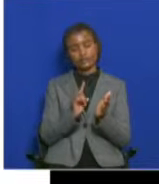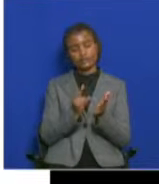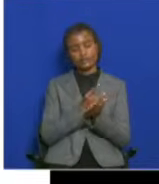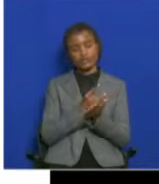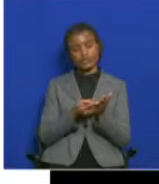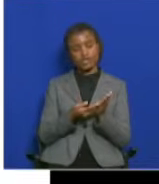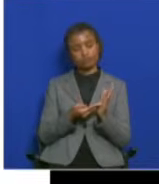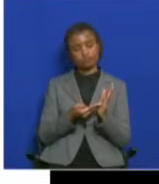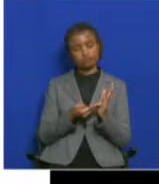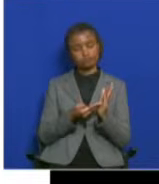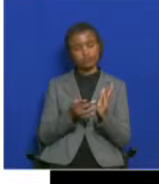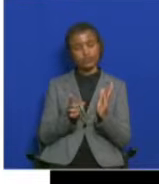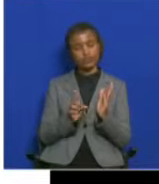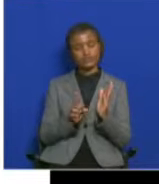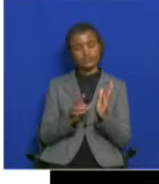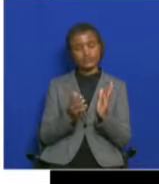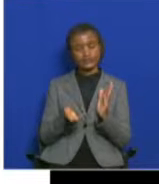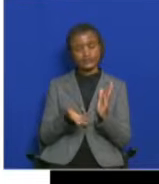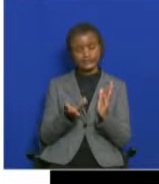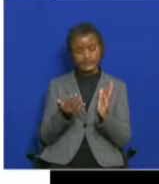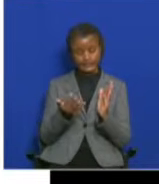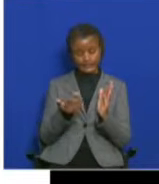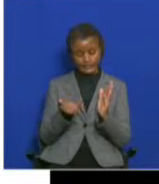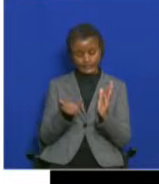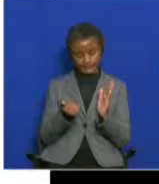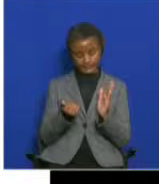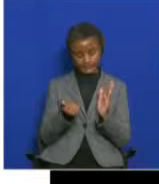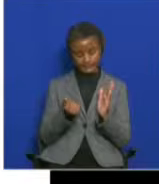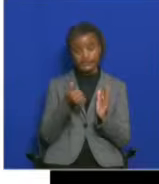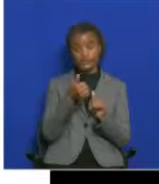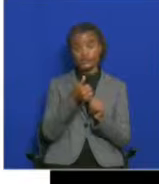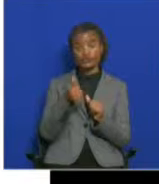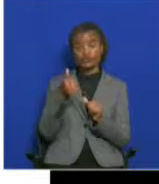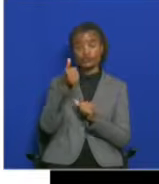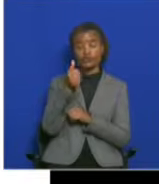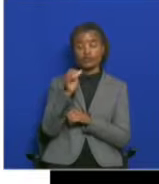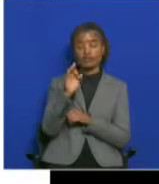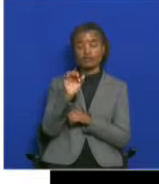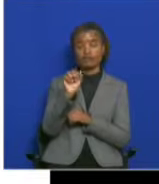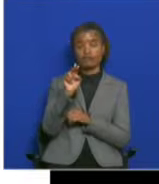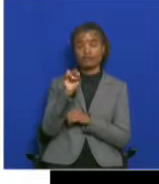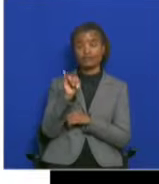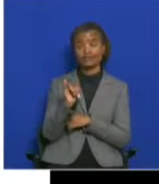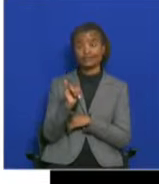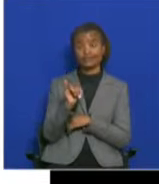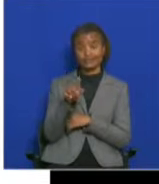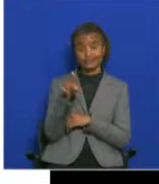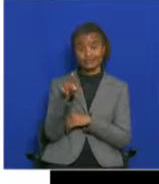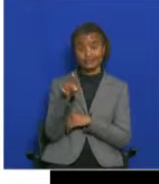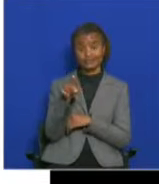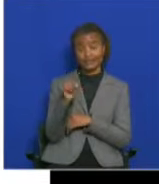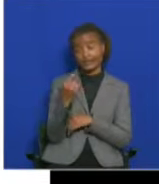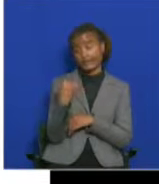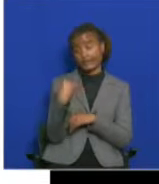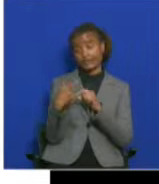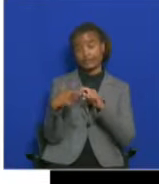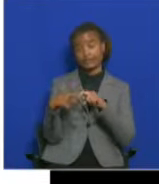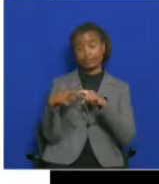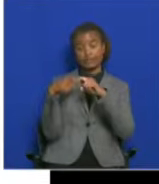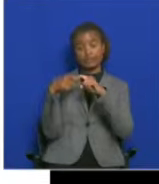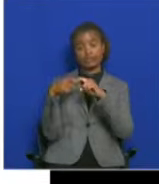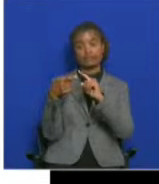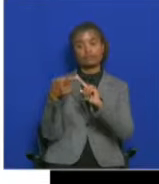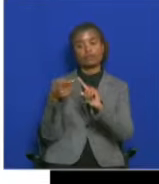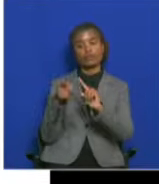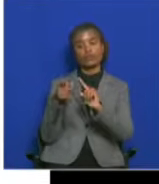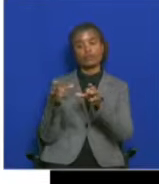well, it's General Fani, who's recently been suspended from the SAPS, where